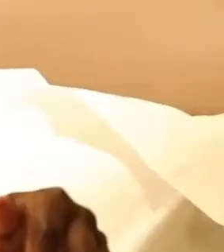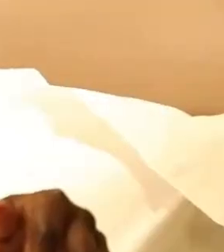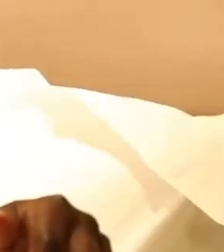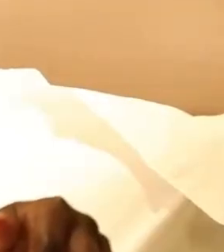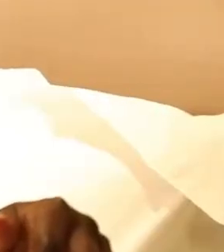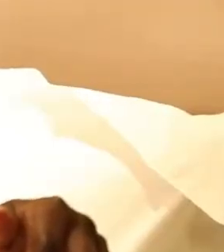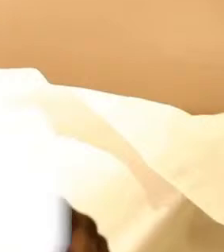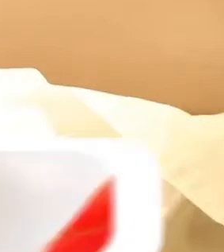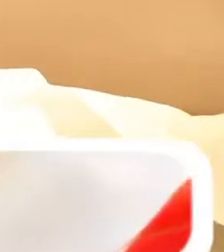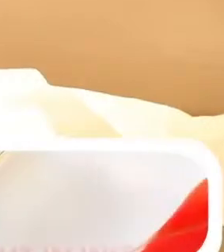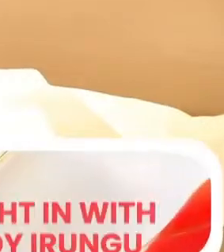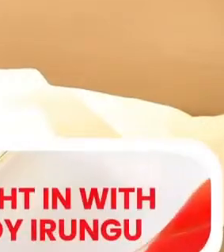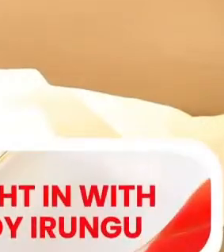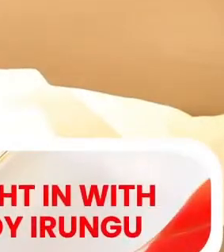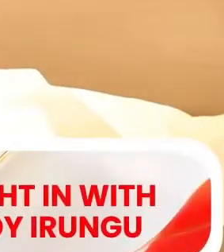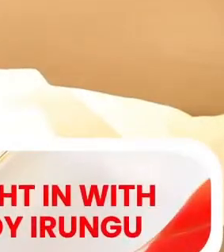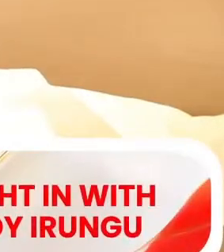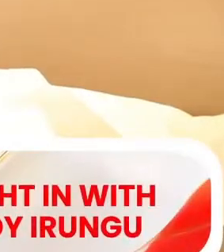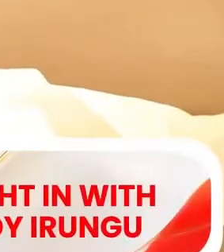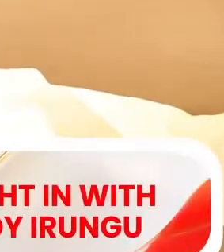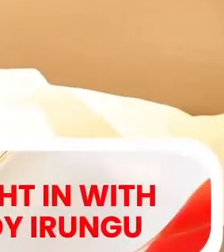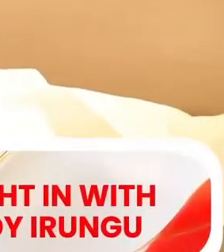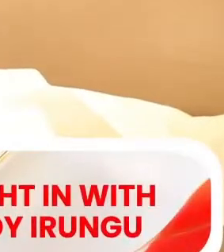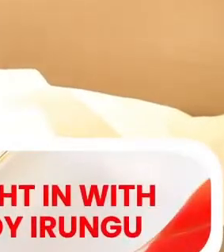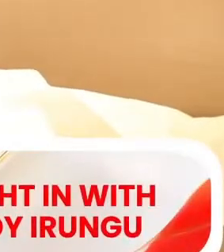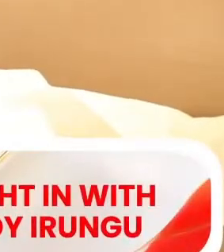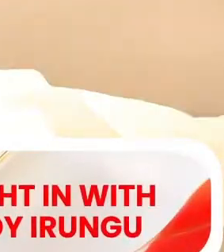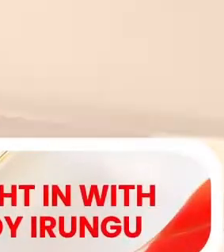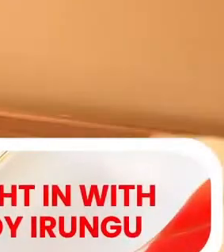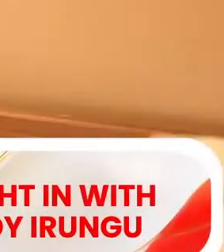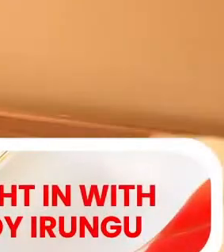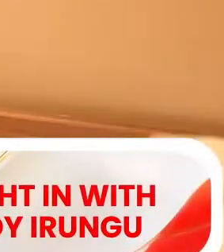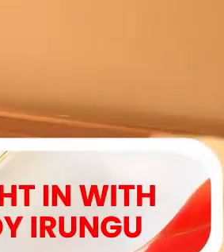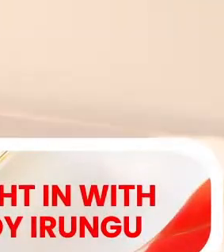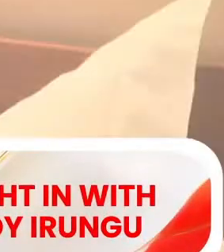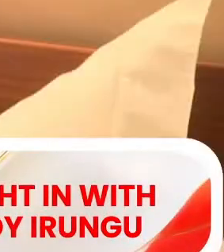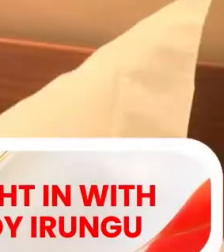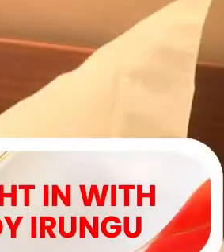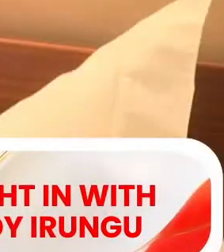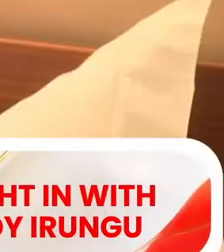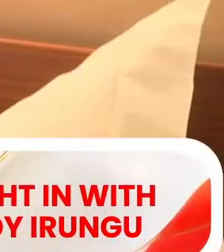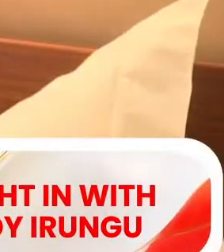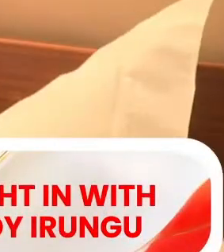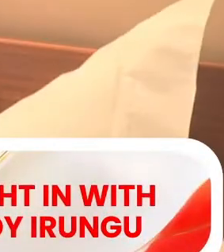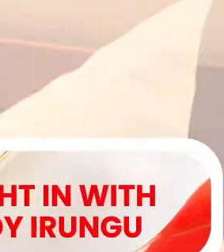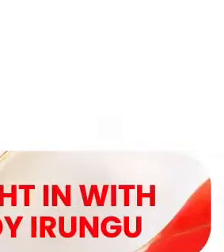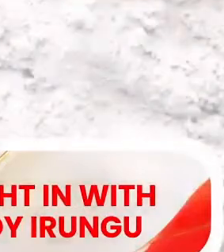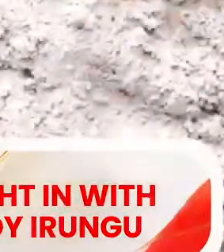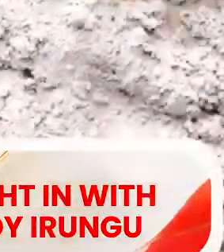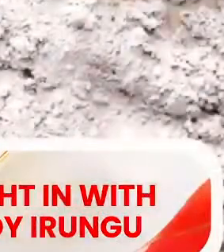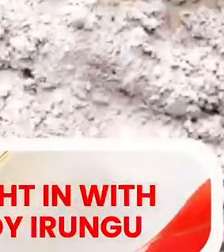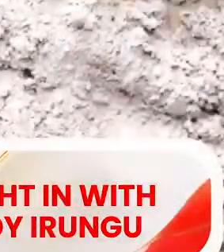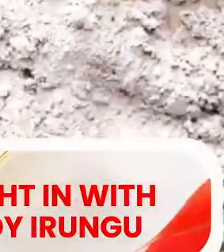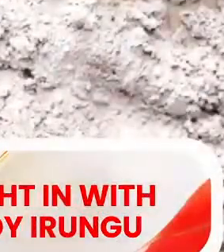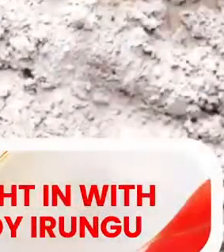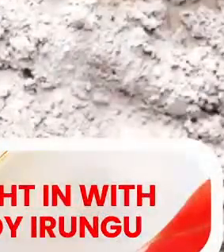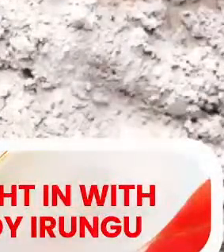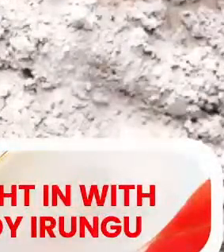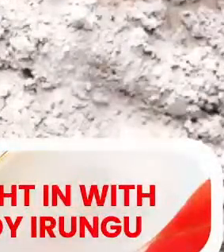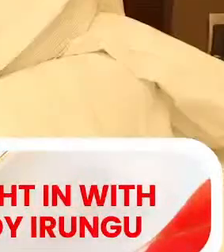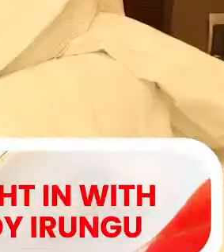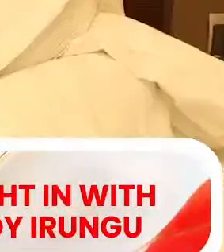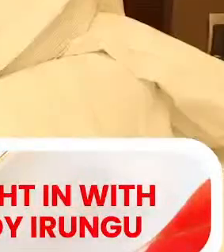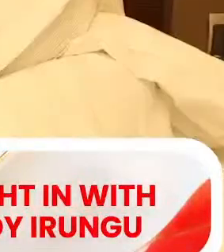Hello guys, and welcome to Night In with Joy Irungu. Joy Irungu. Joy Irungu. Heartbreak,